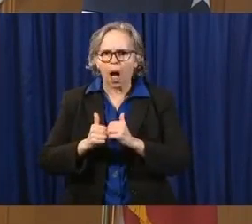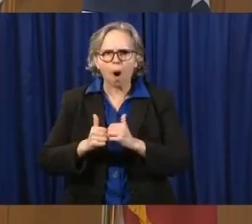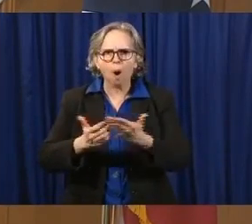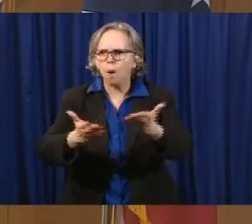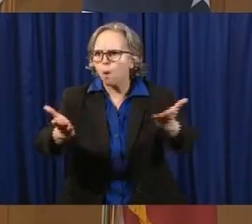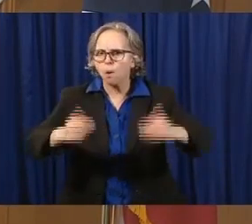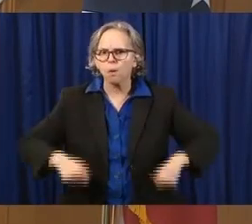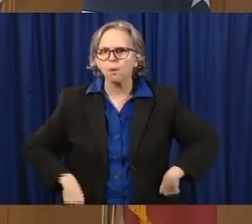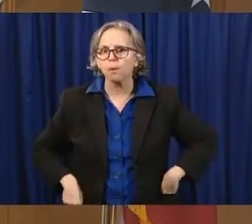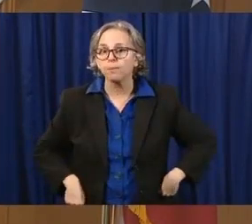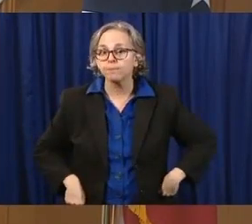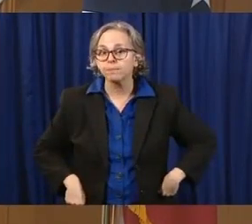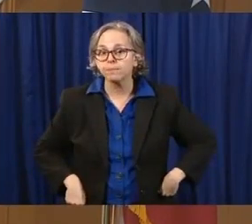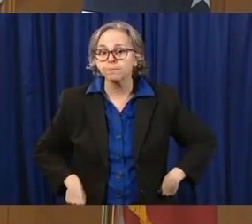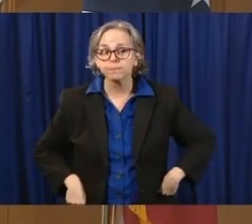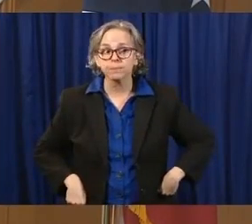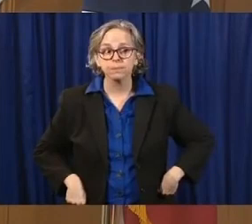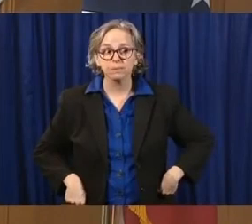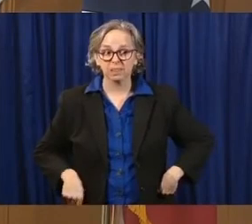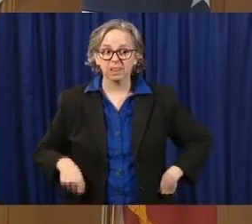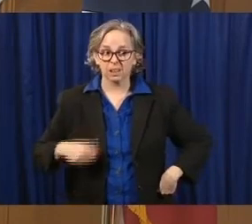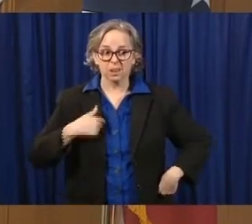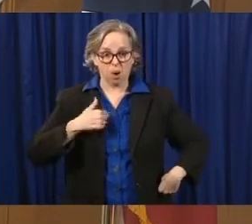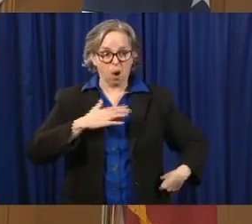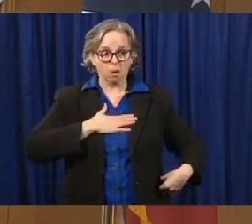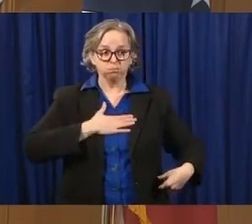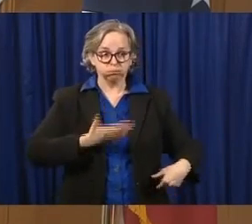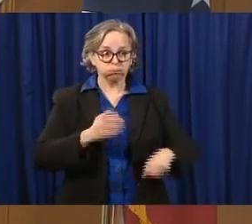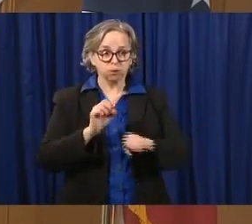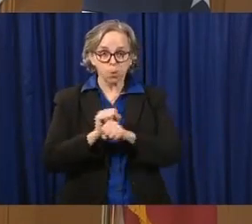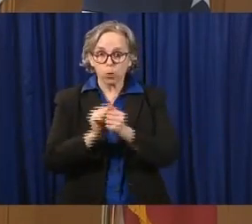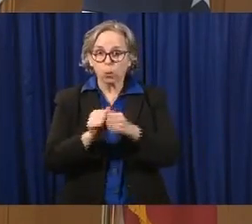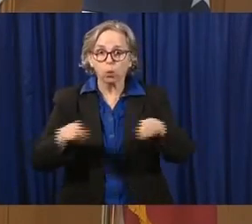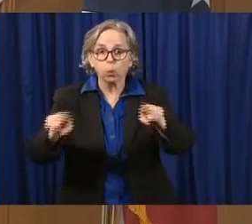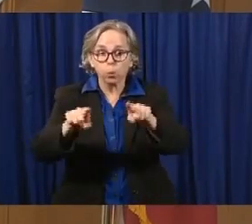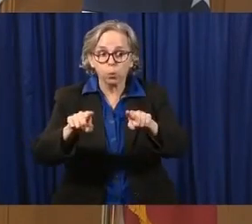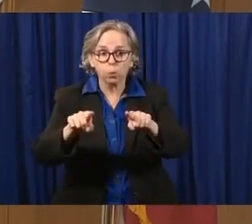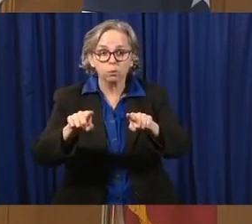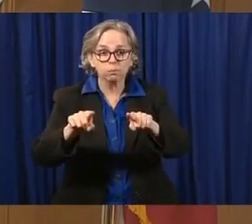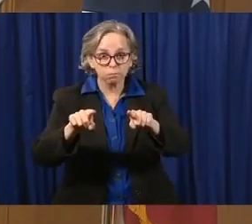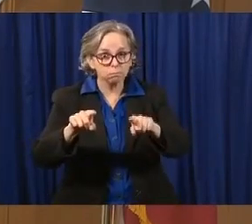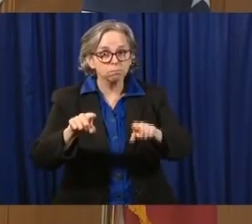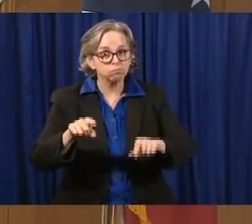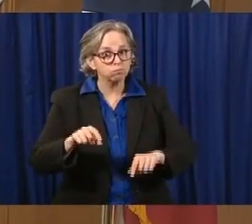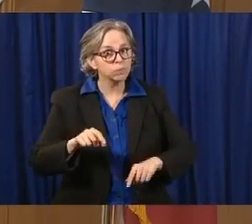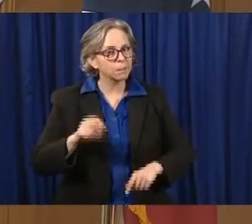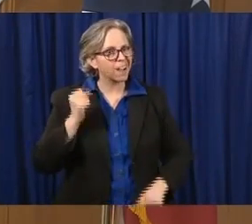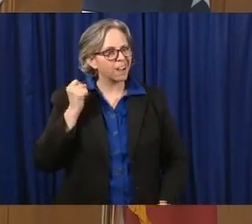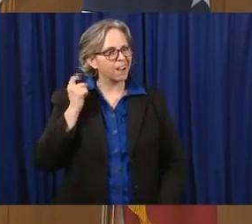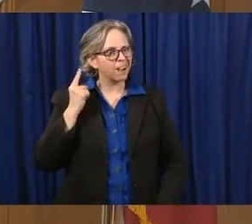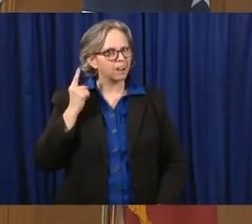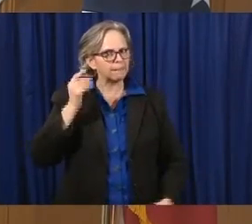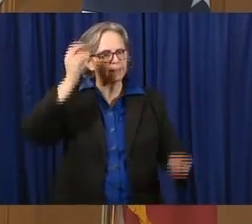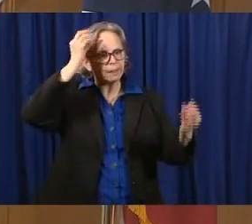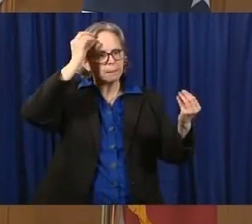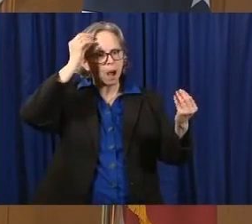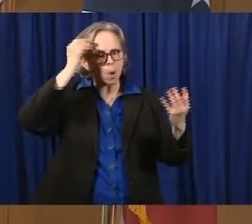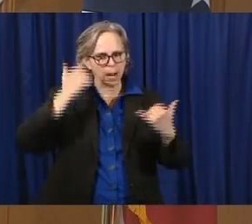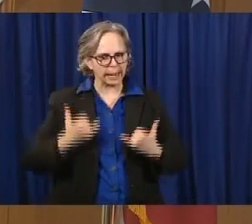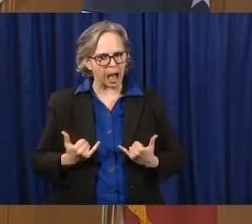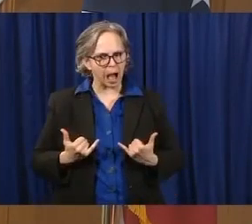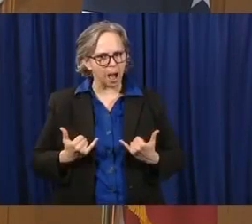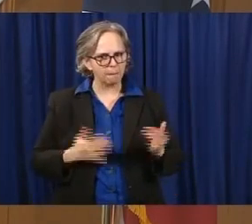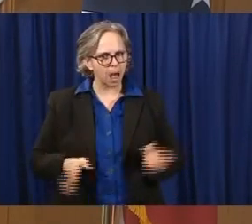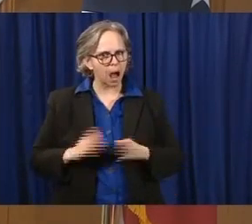And we're going to work with you on that, but that's something that you should be thinking about right now,